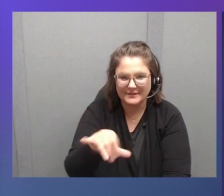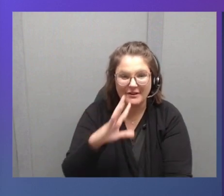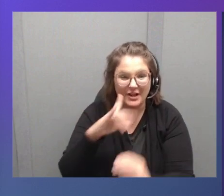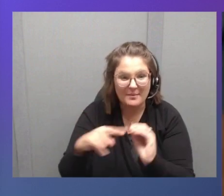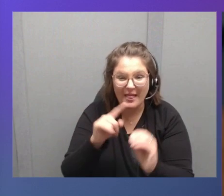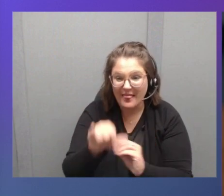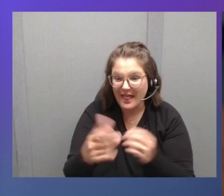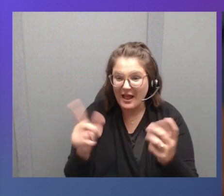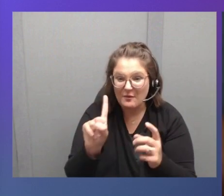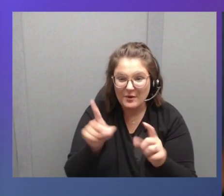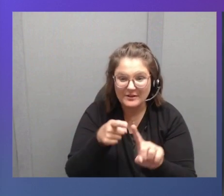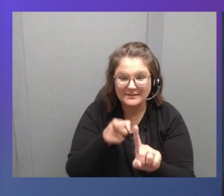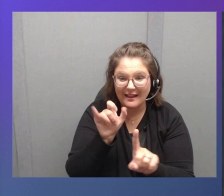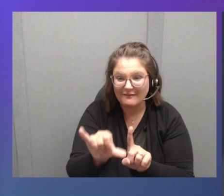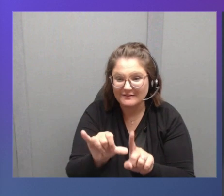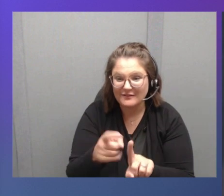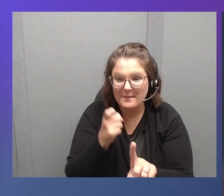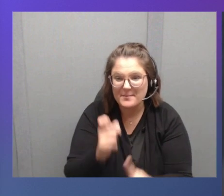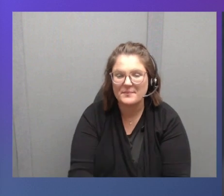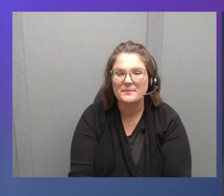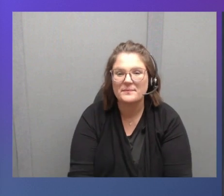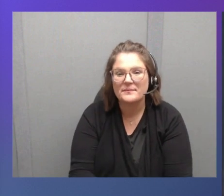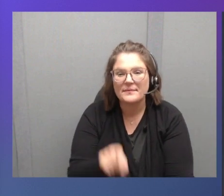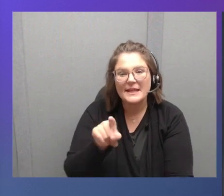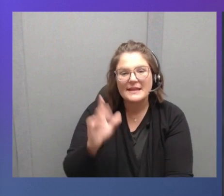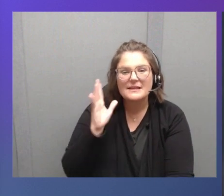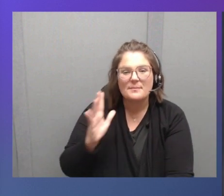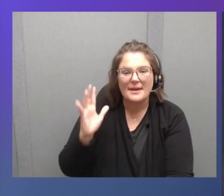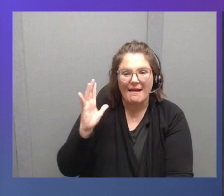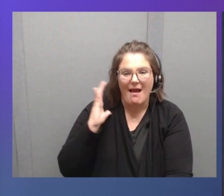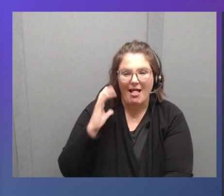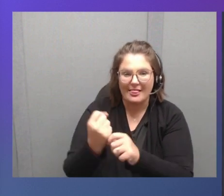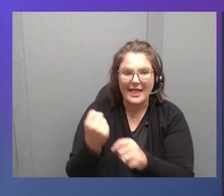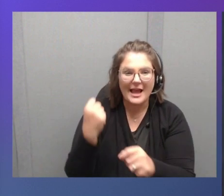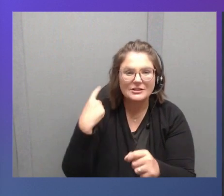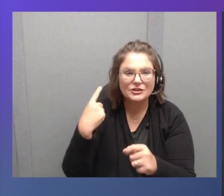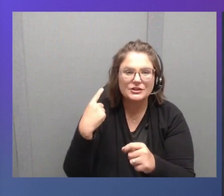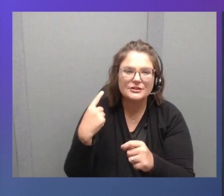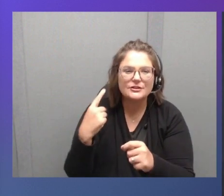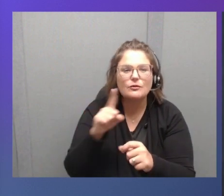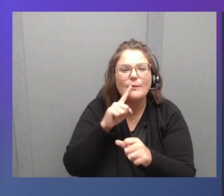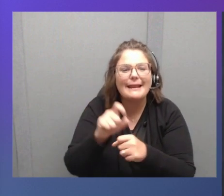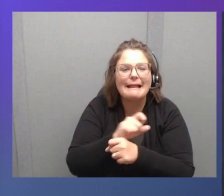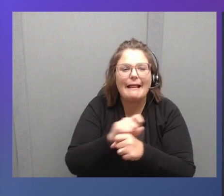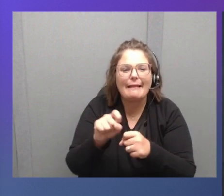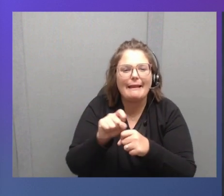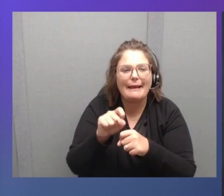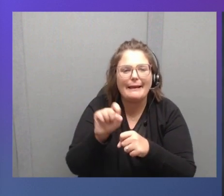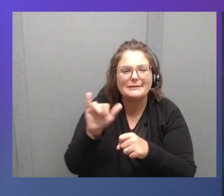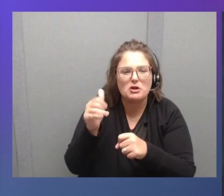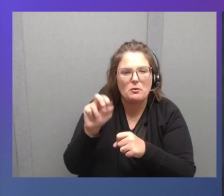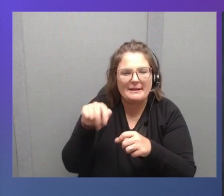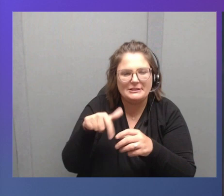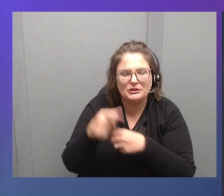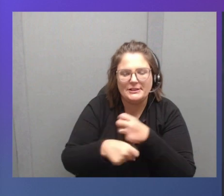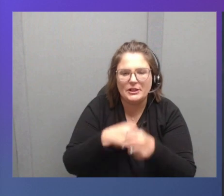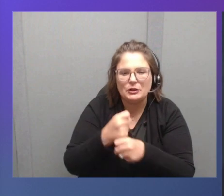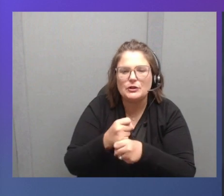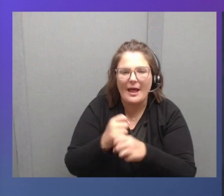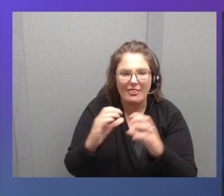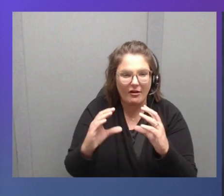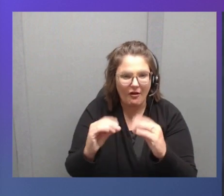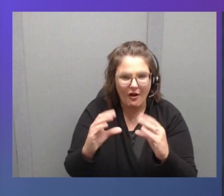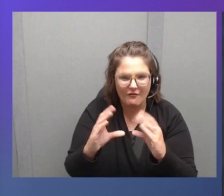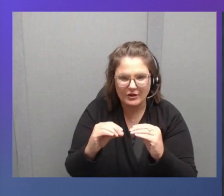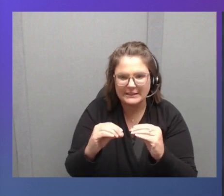from? So this started back last year, Yeah. or earlier this year actually, and then at Embedded World Conference. So you can see on the slides